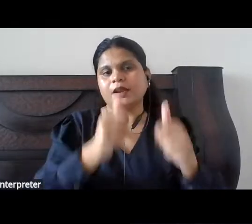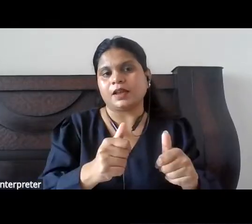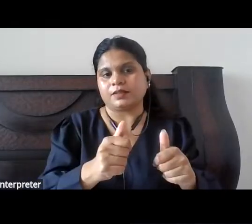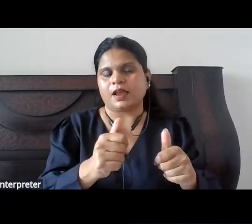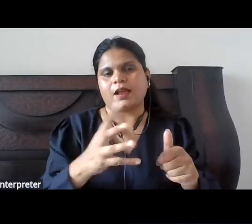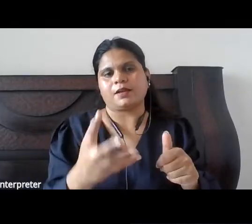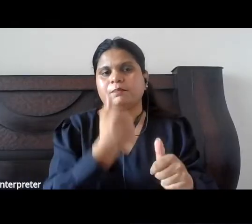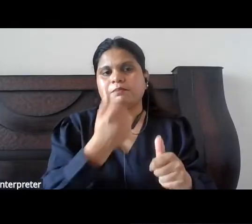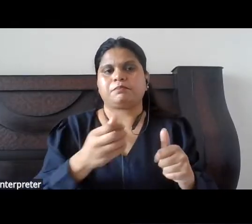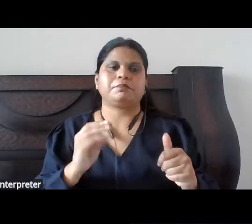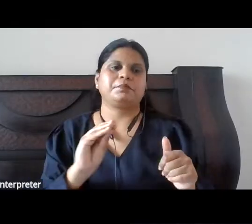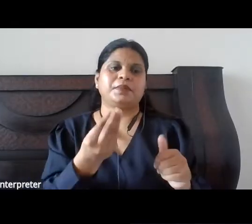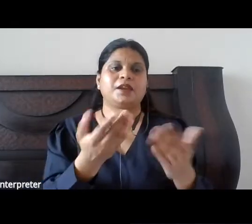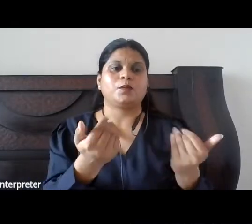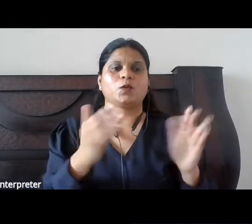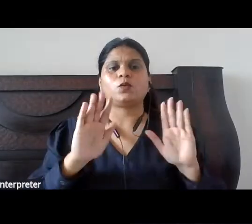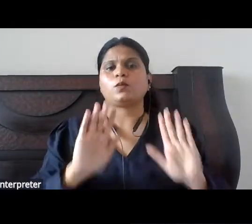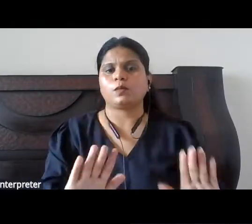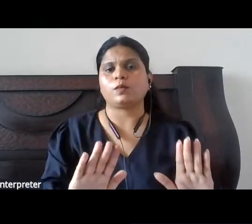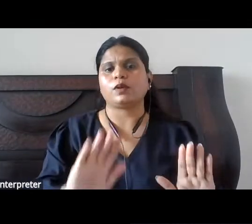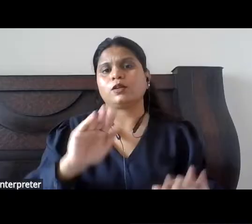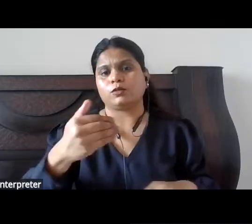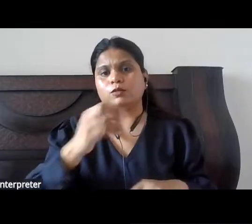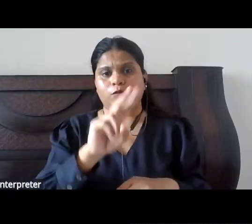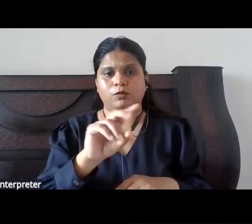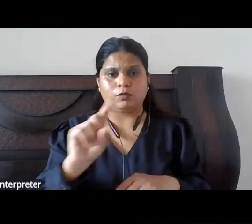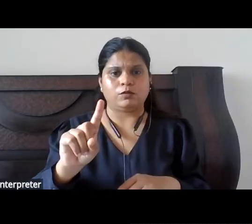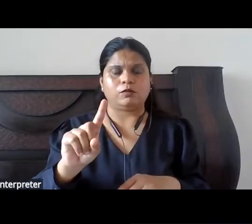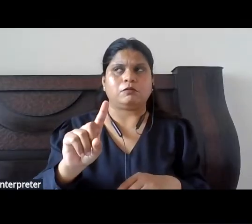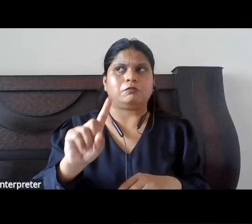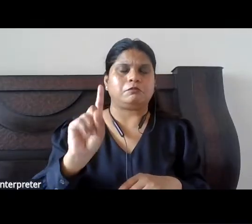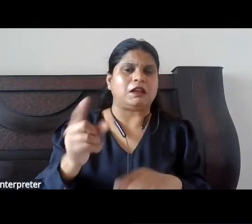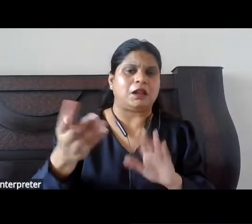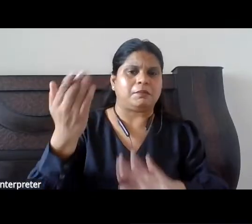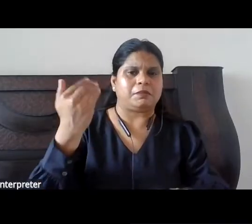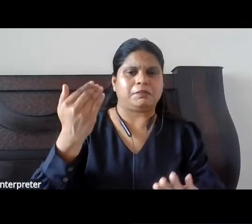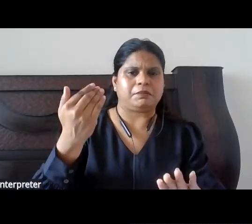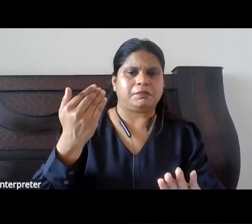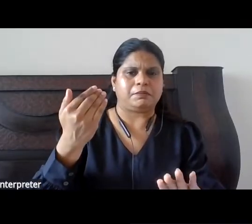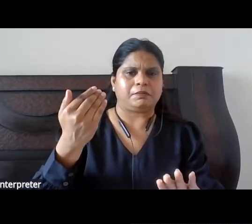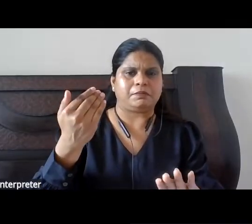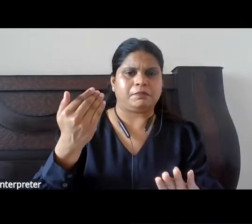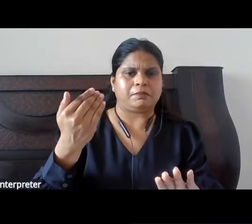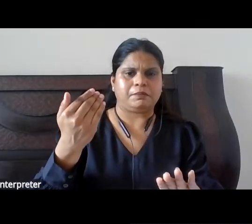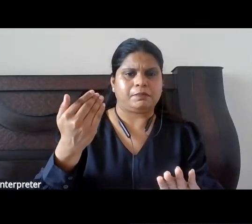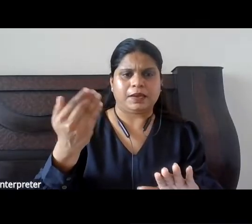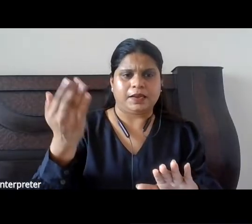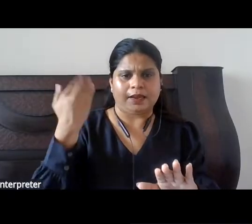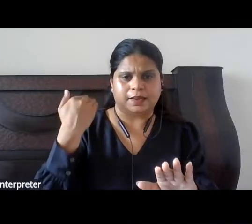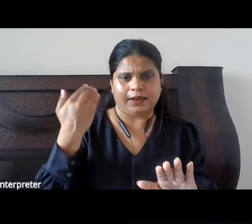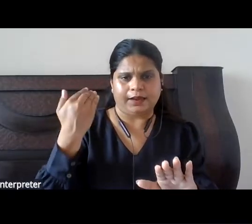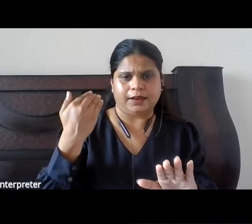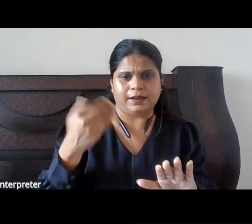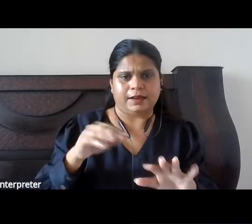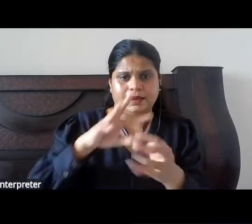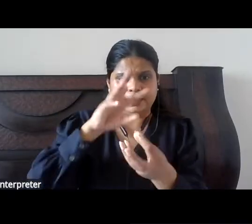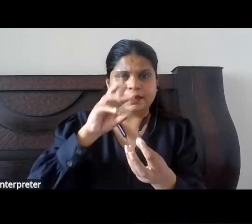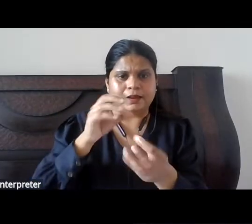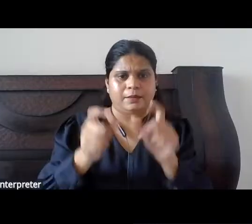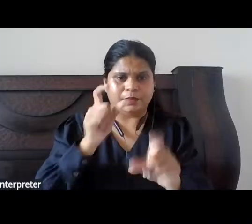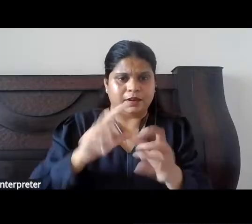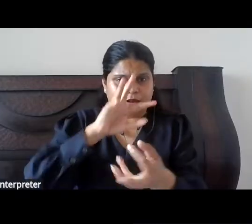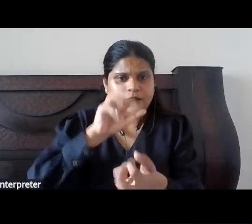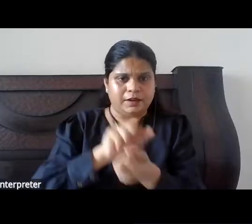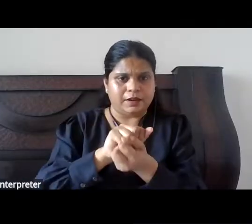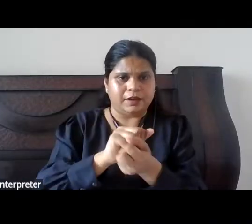itself. And after post the 2011 census, actually NCPDP did a survey, kind